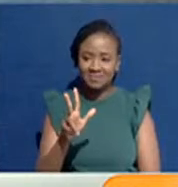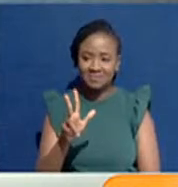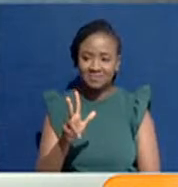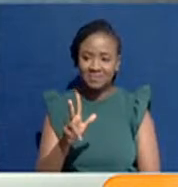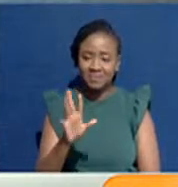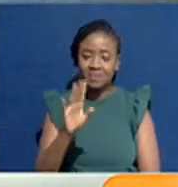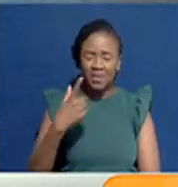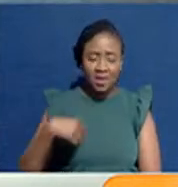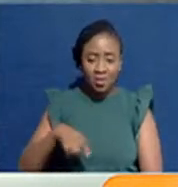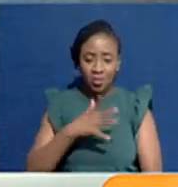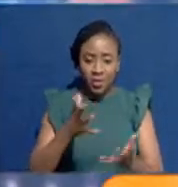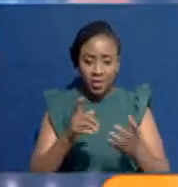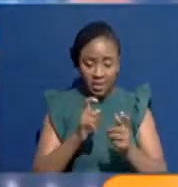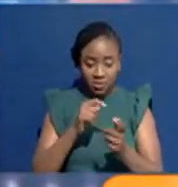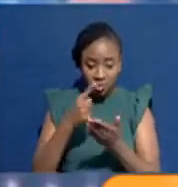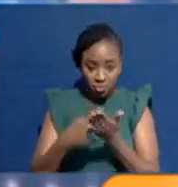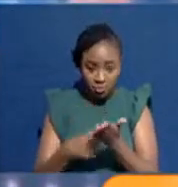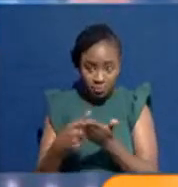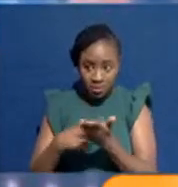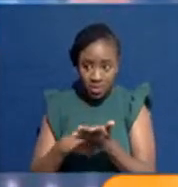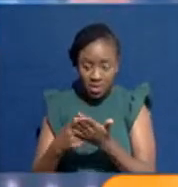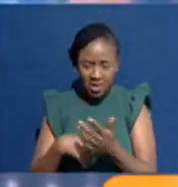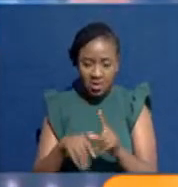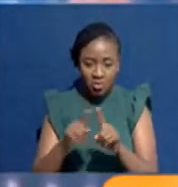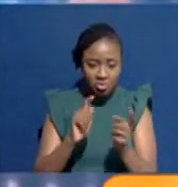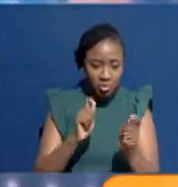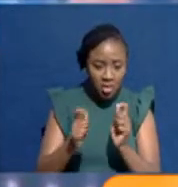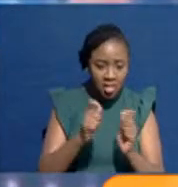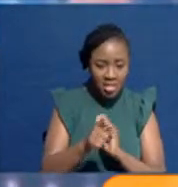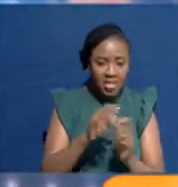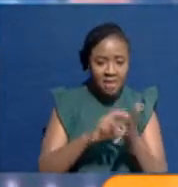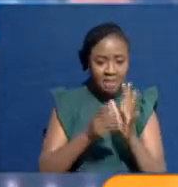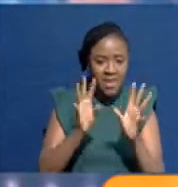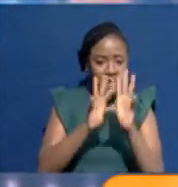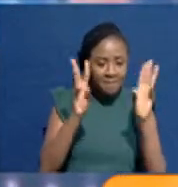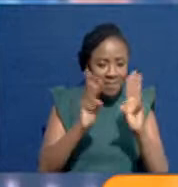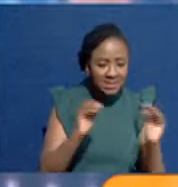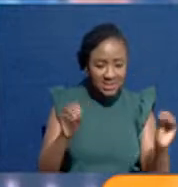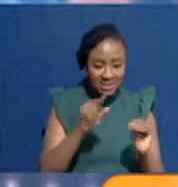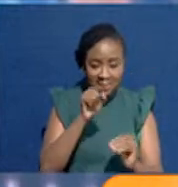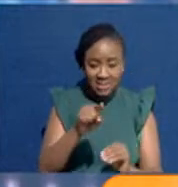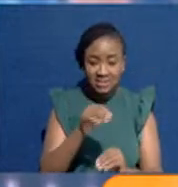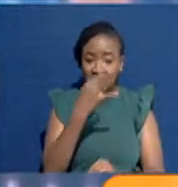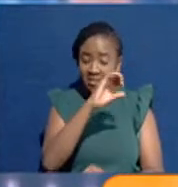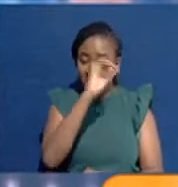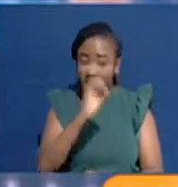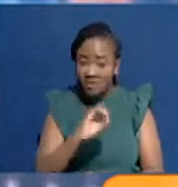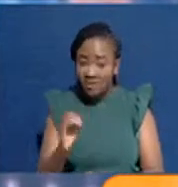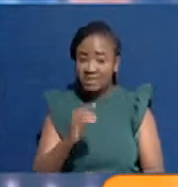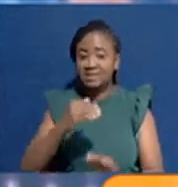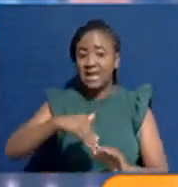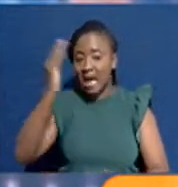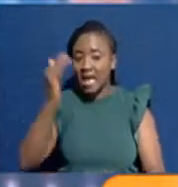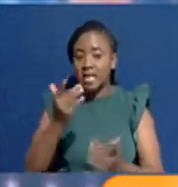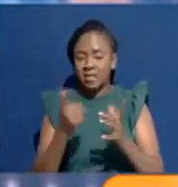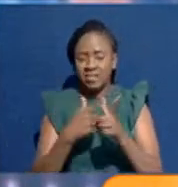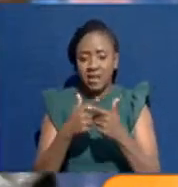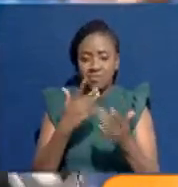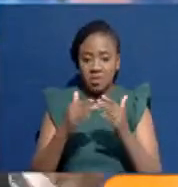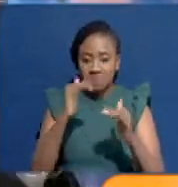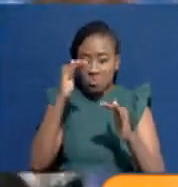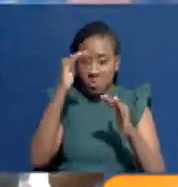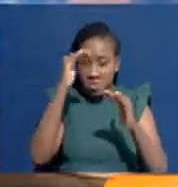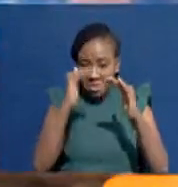the discussion we should be having. Yeah. Is it that the percentage is higher, the 3% is higher, and we now discuss about making it